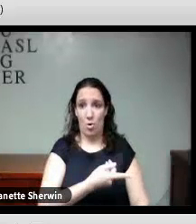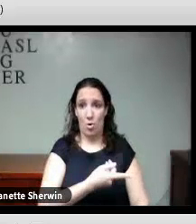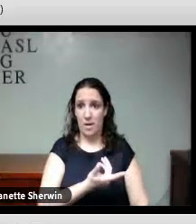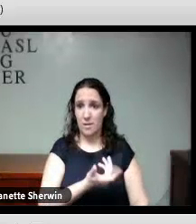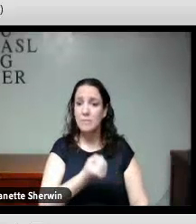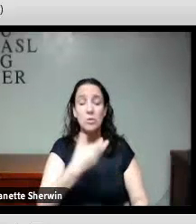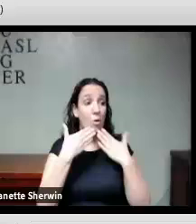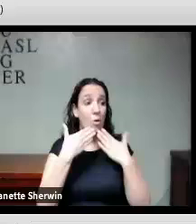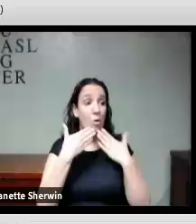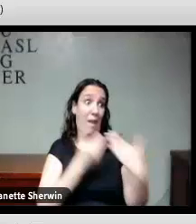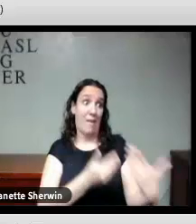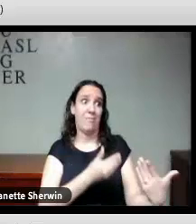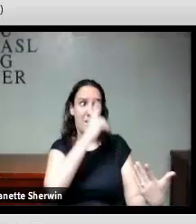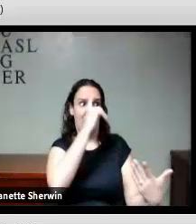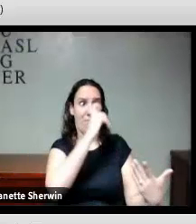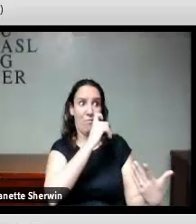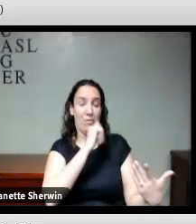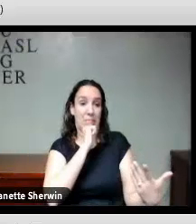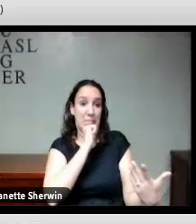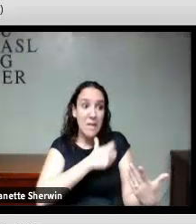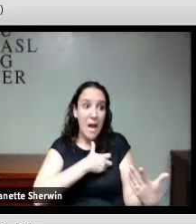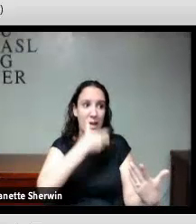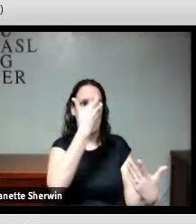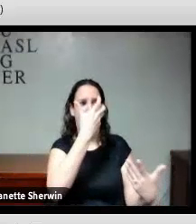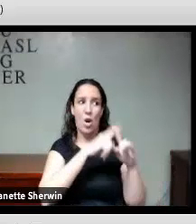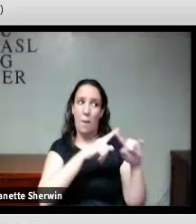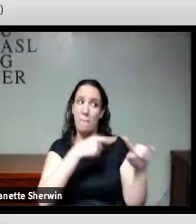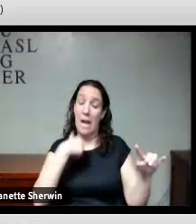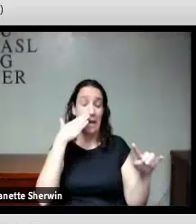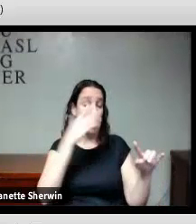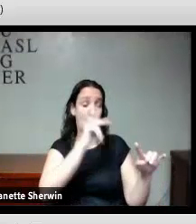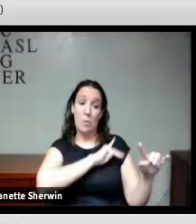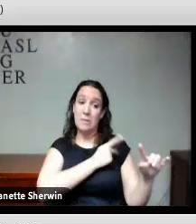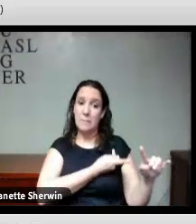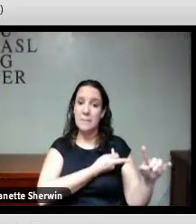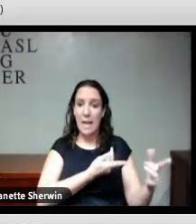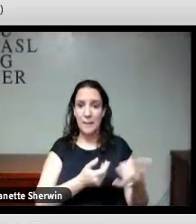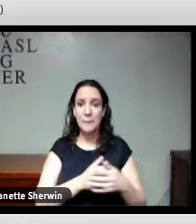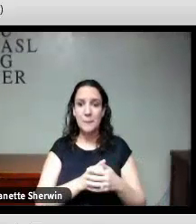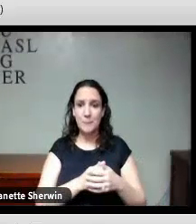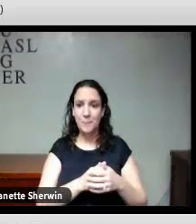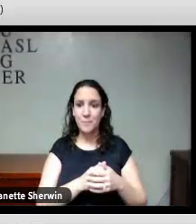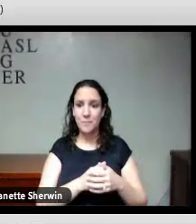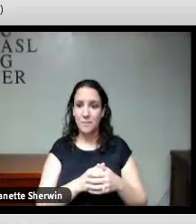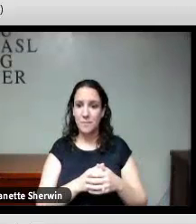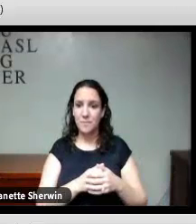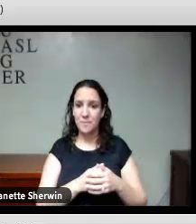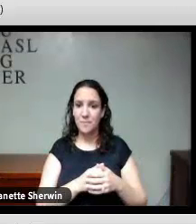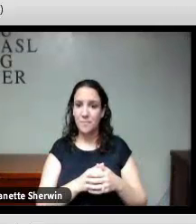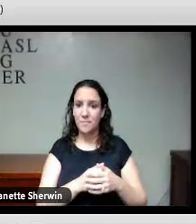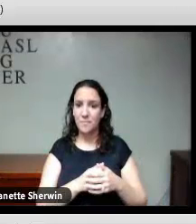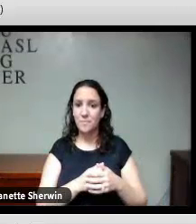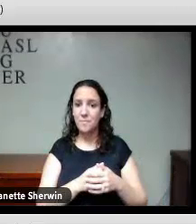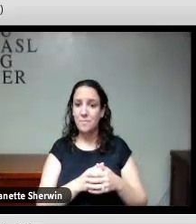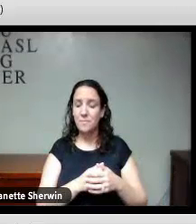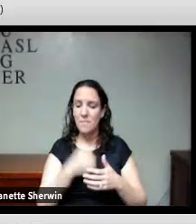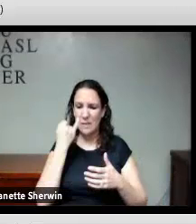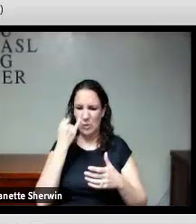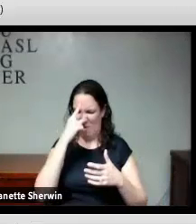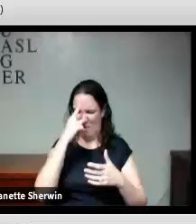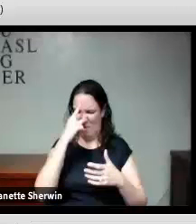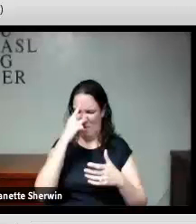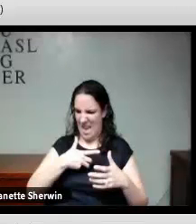him for not getting angry, even though I knew he was upset. So when you think of anger, it's not always